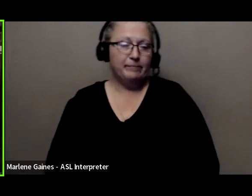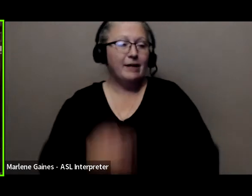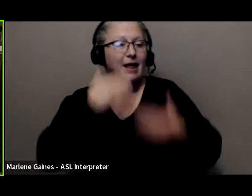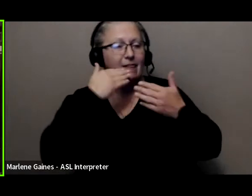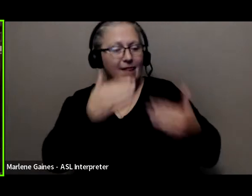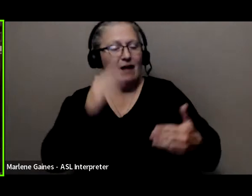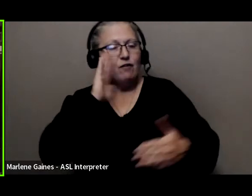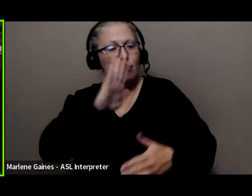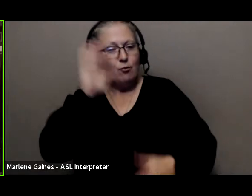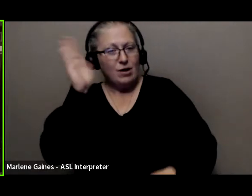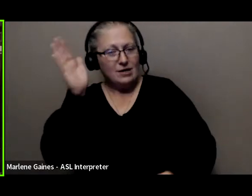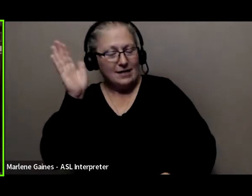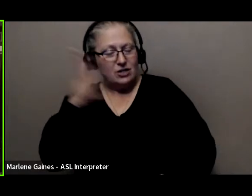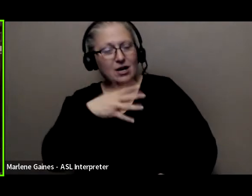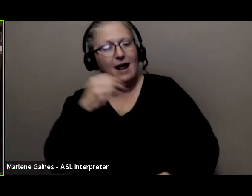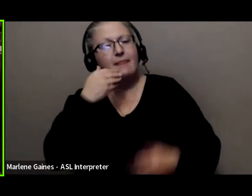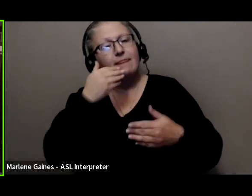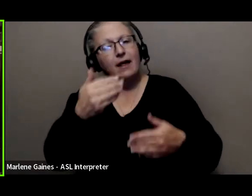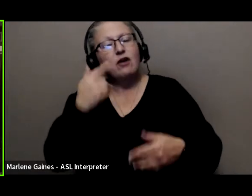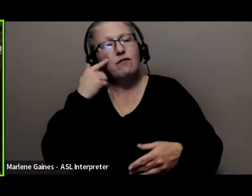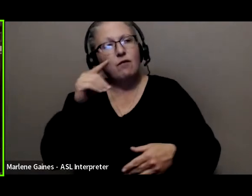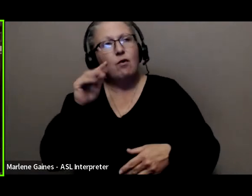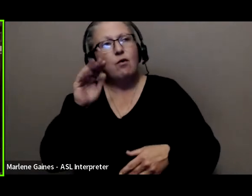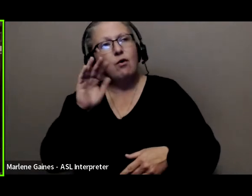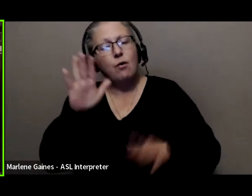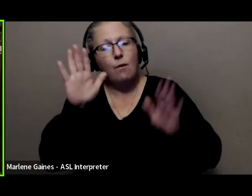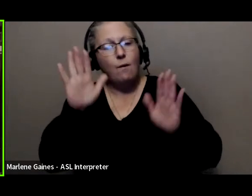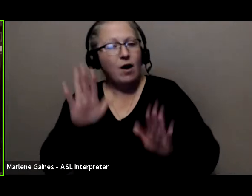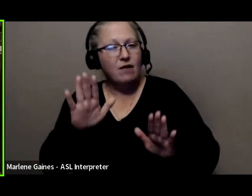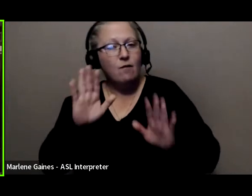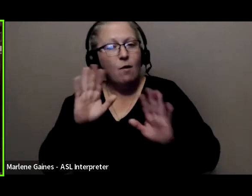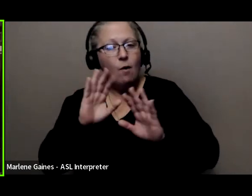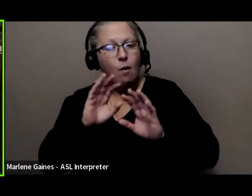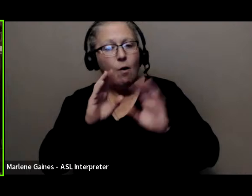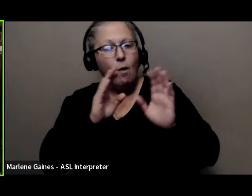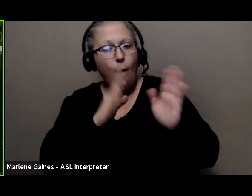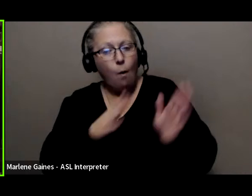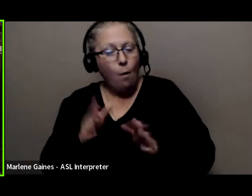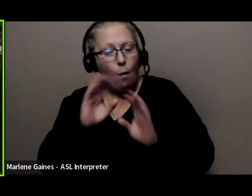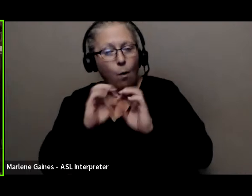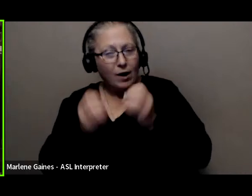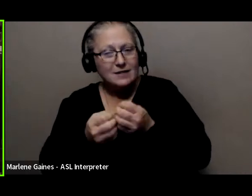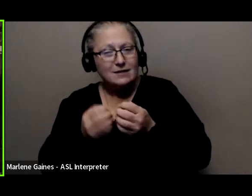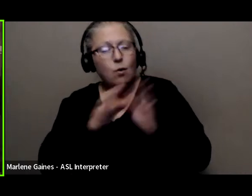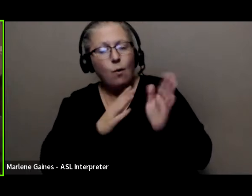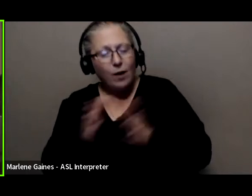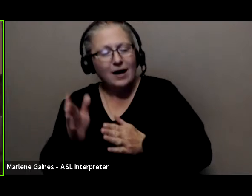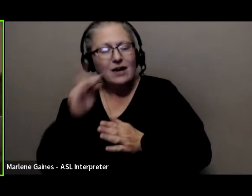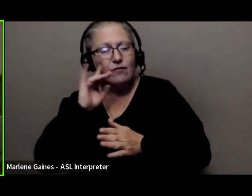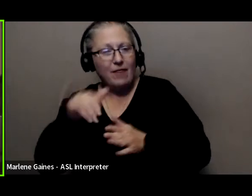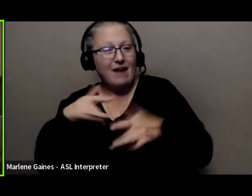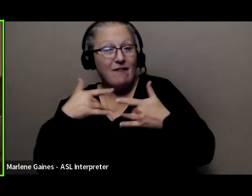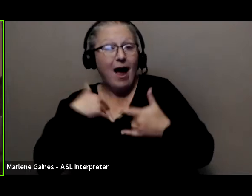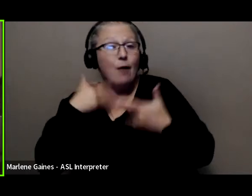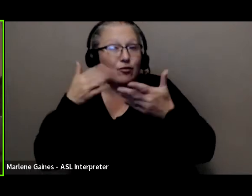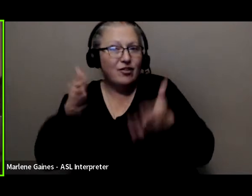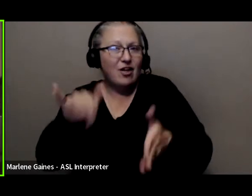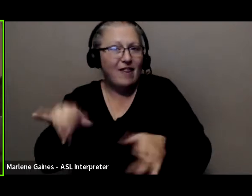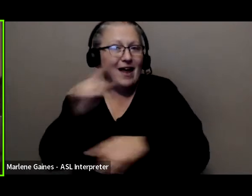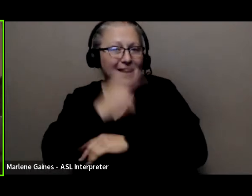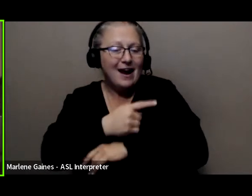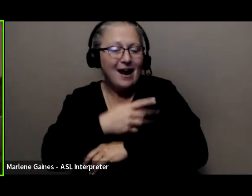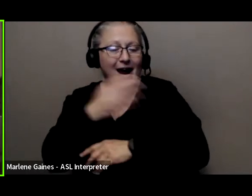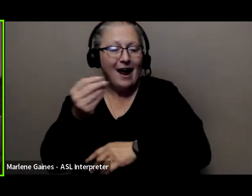Thank you for the presentation, and thank you for the wonderful organization you did for the event. I was there that day, and it